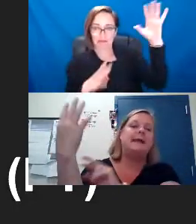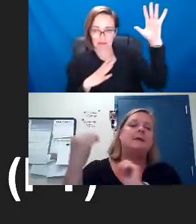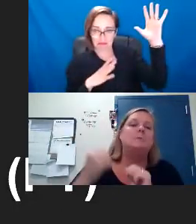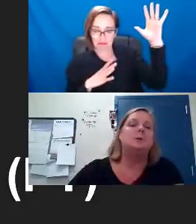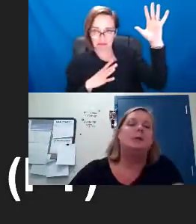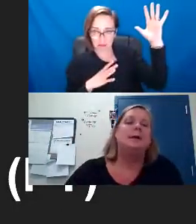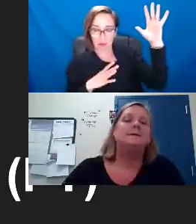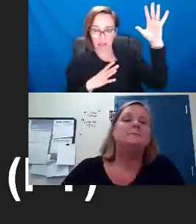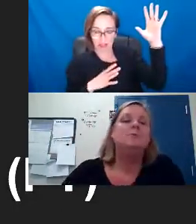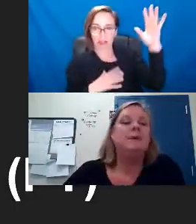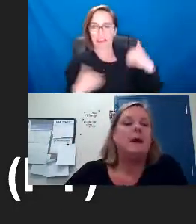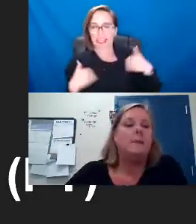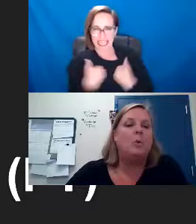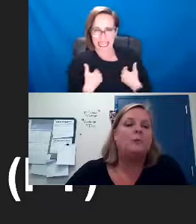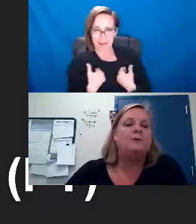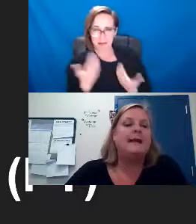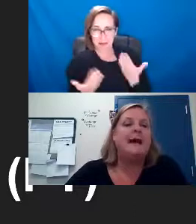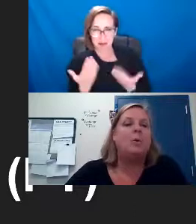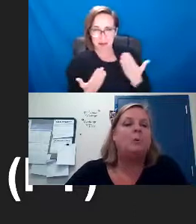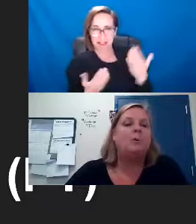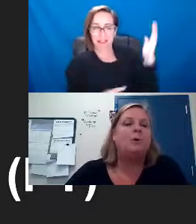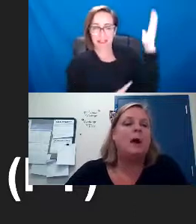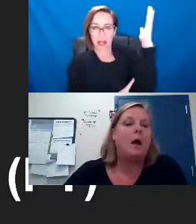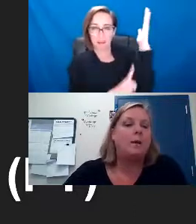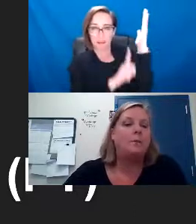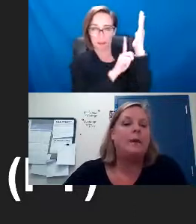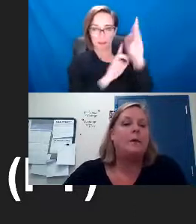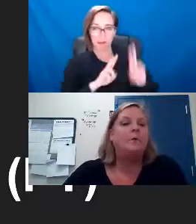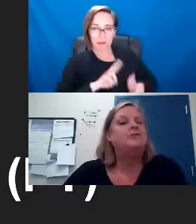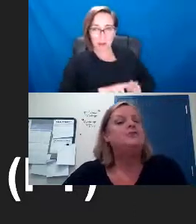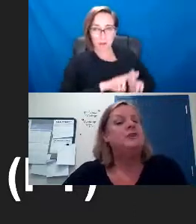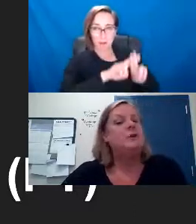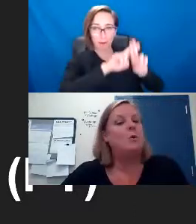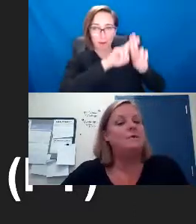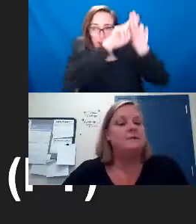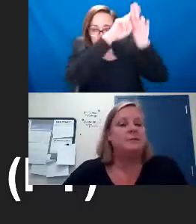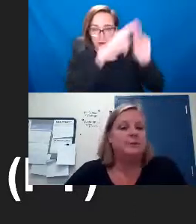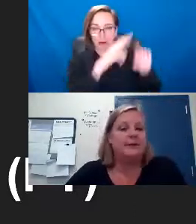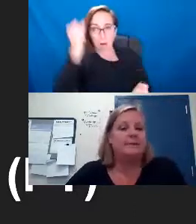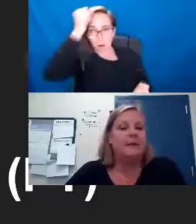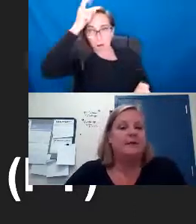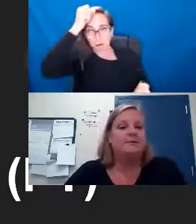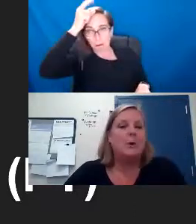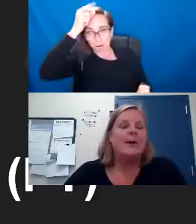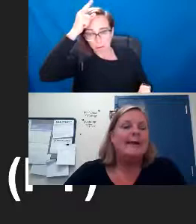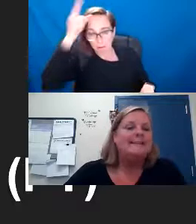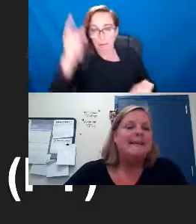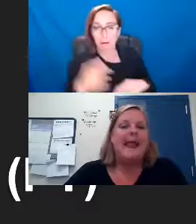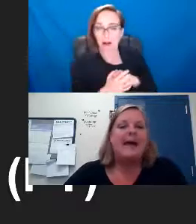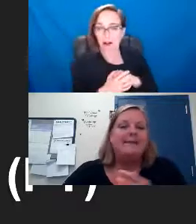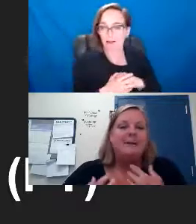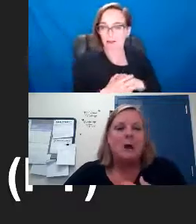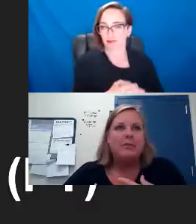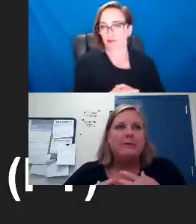how this animal is moving up or down her arm, which she knows is the tree. So